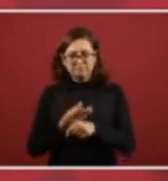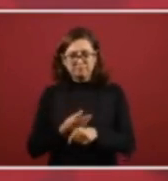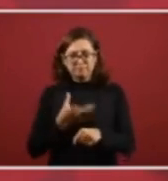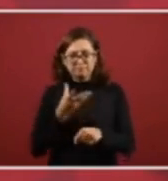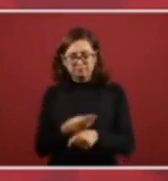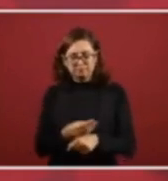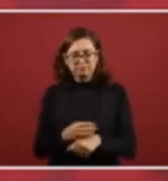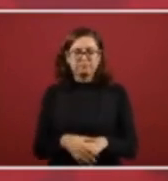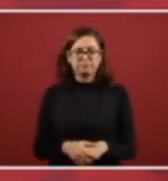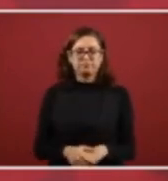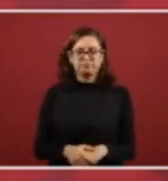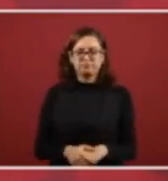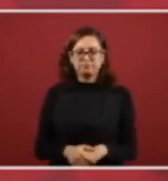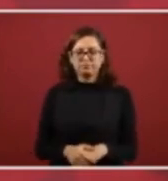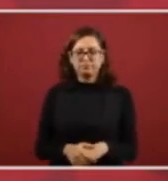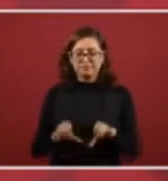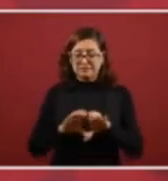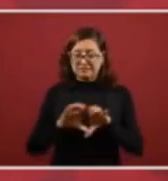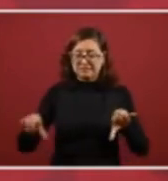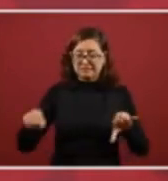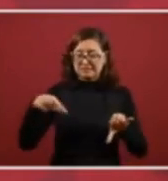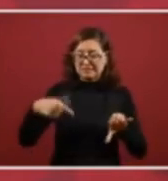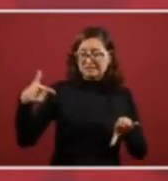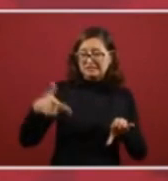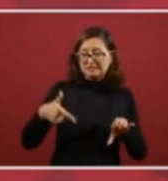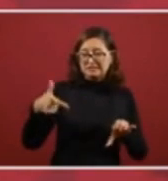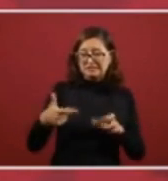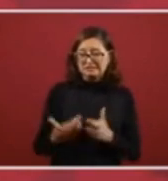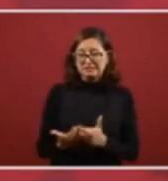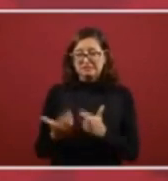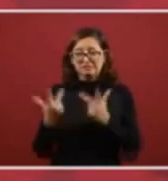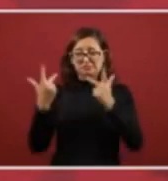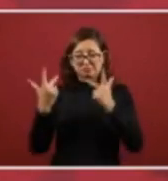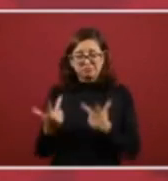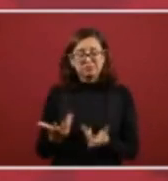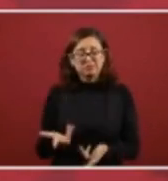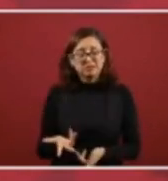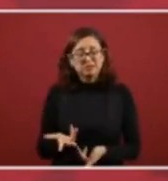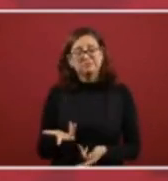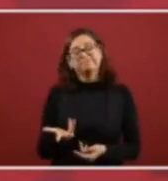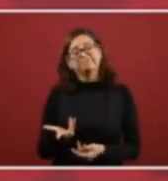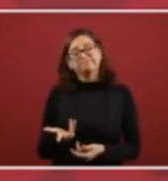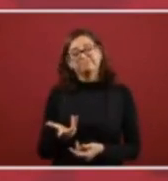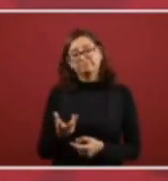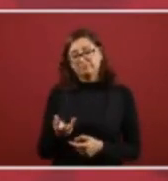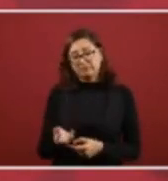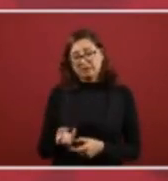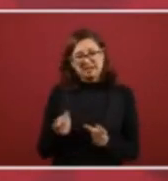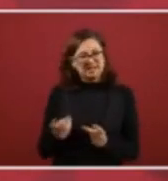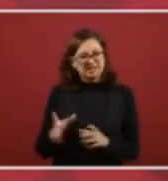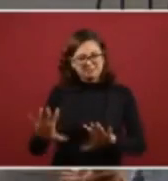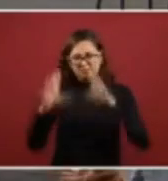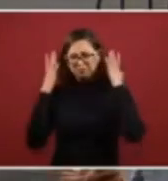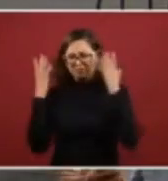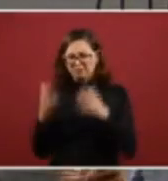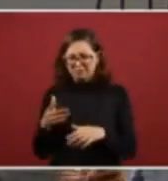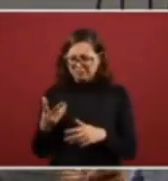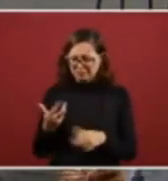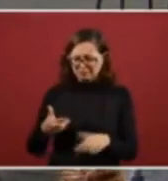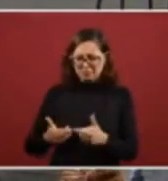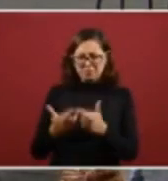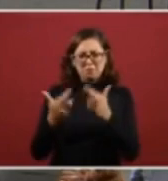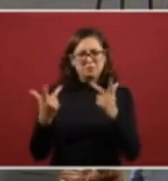talent and their intellect, and that are, they put themselves